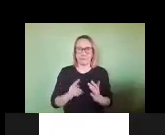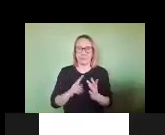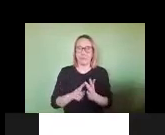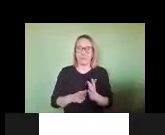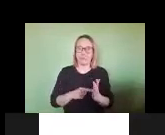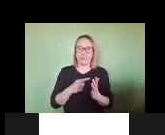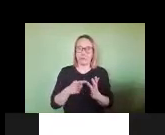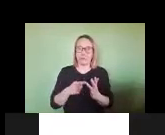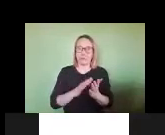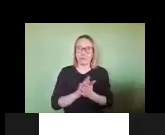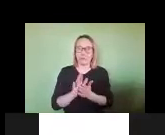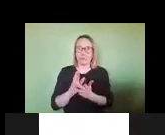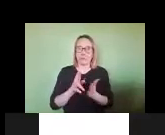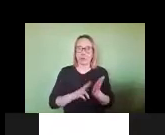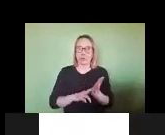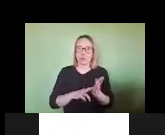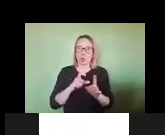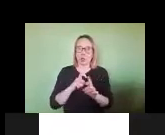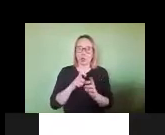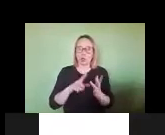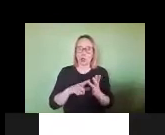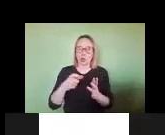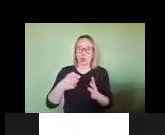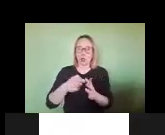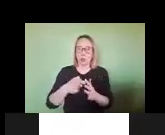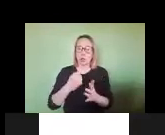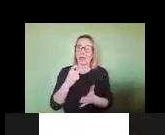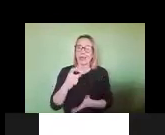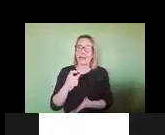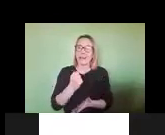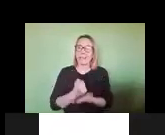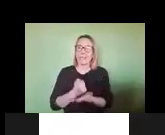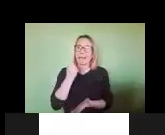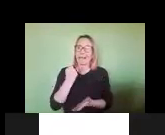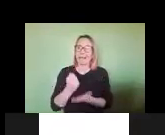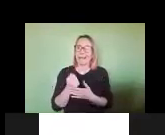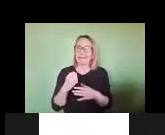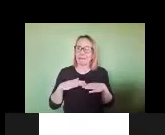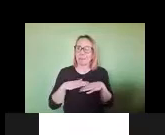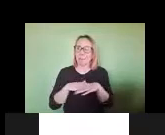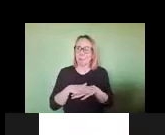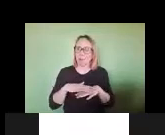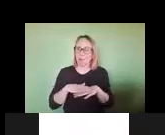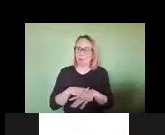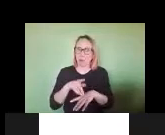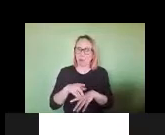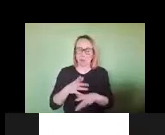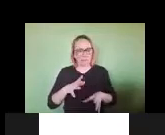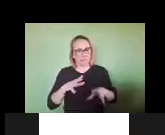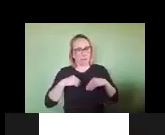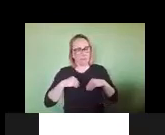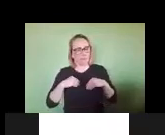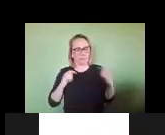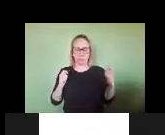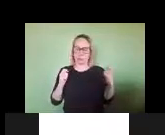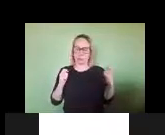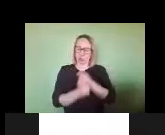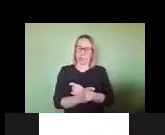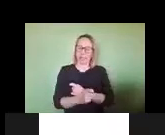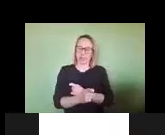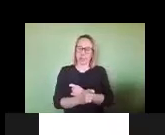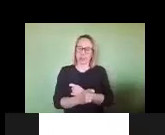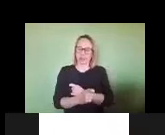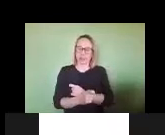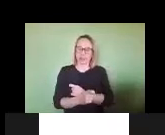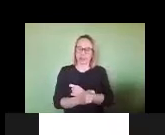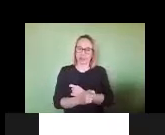Dock. John's a member of our network in Clydebank, and again is someone who's embraced the changes, and as a result